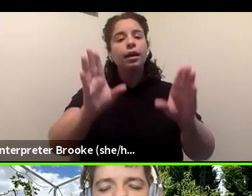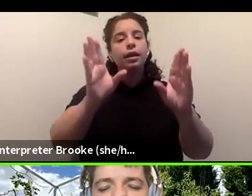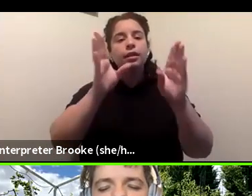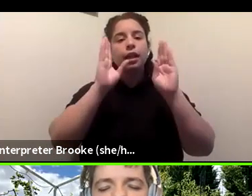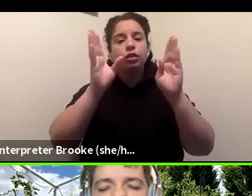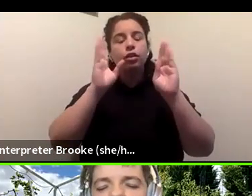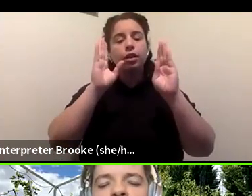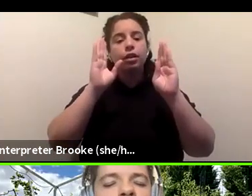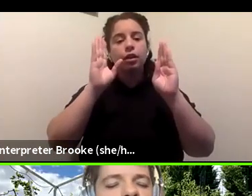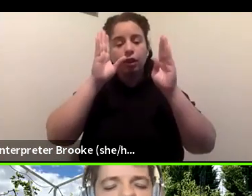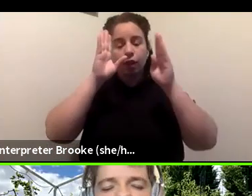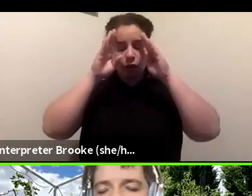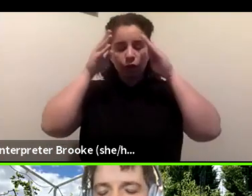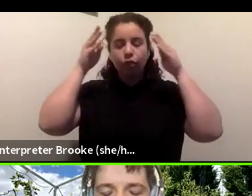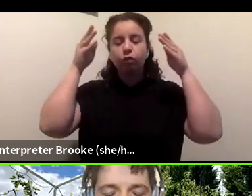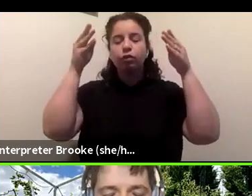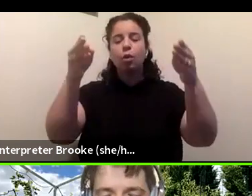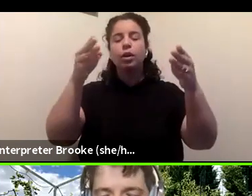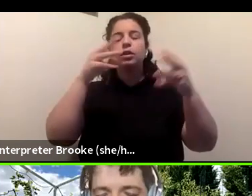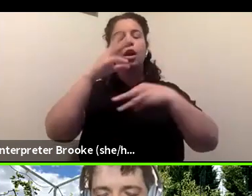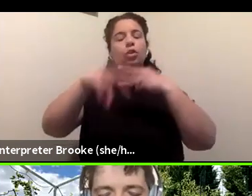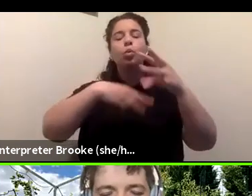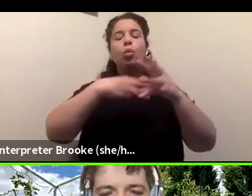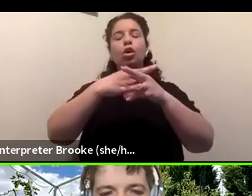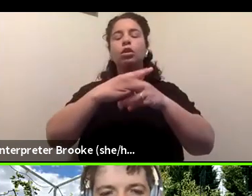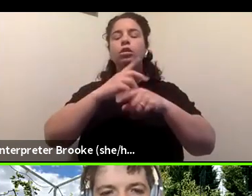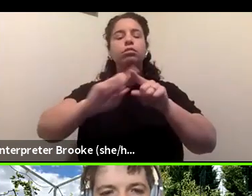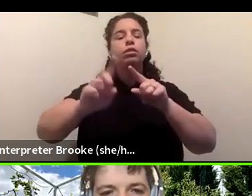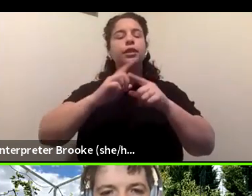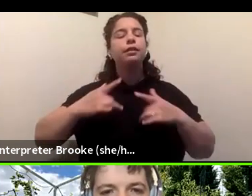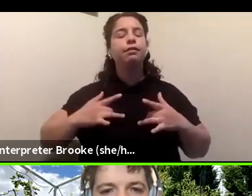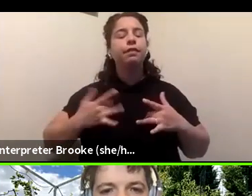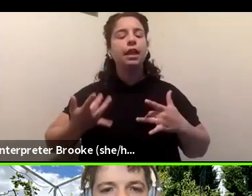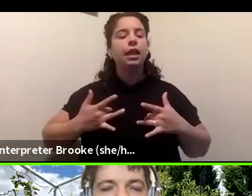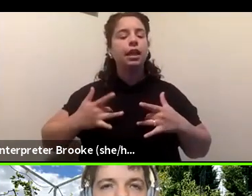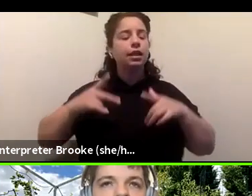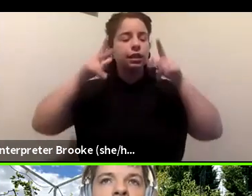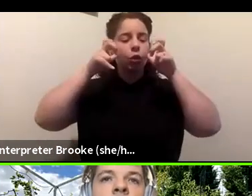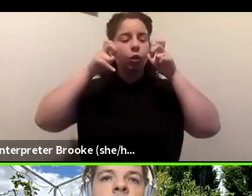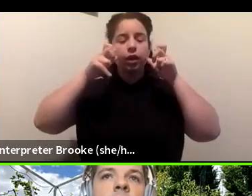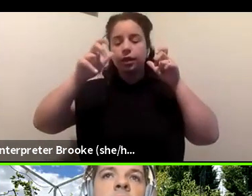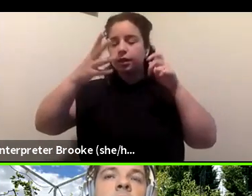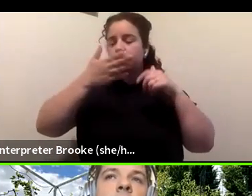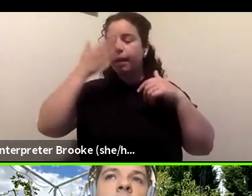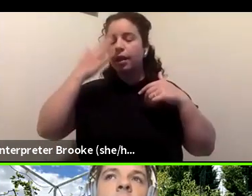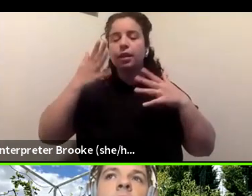just the world of sensation.